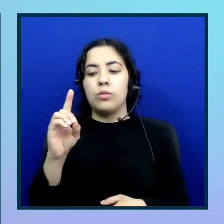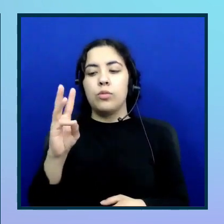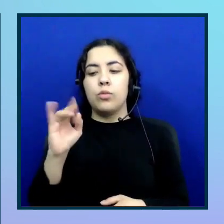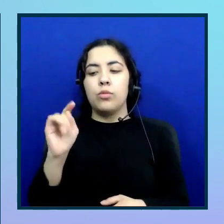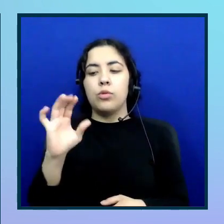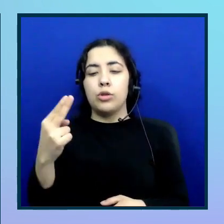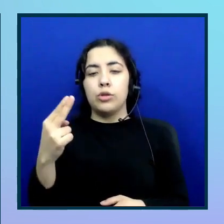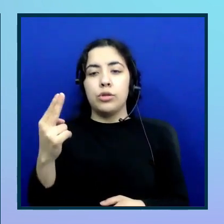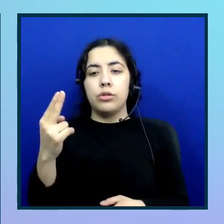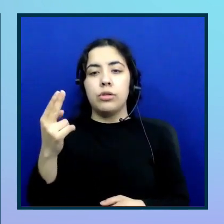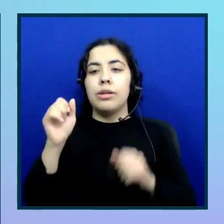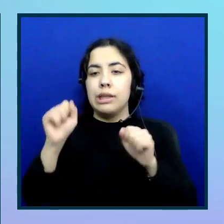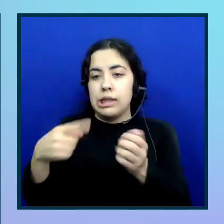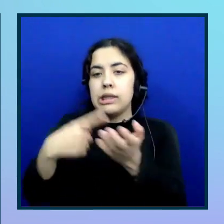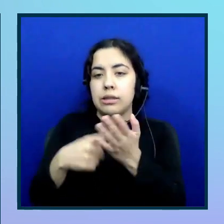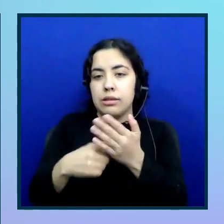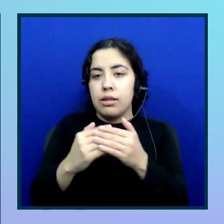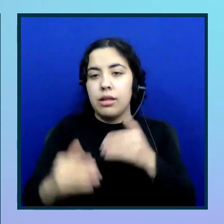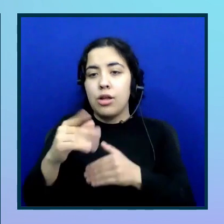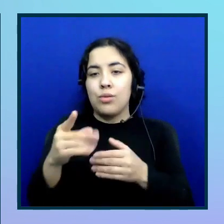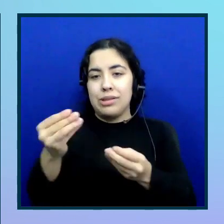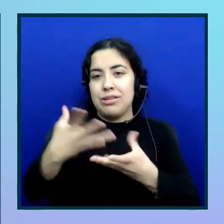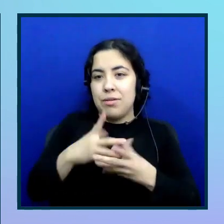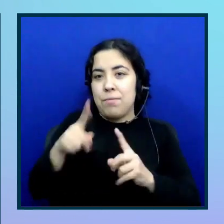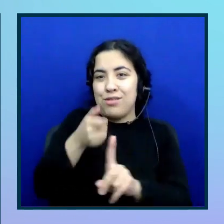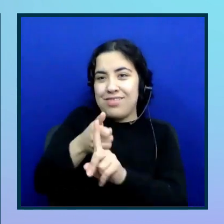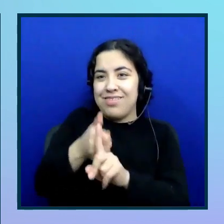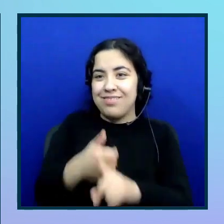discuss it further, and you can tell me more about you.